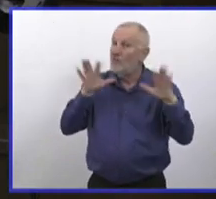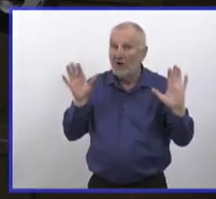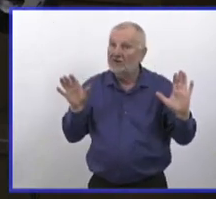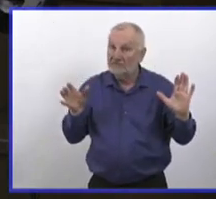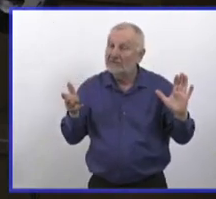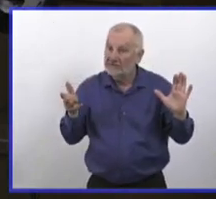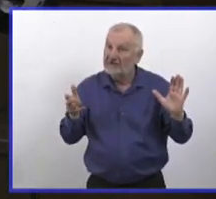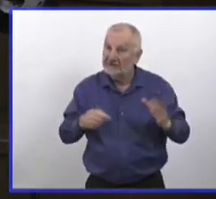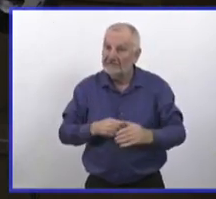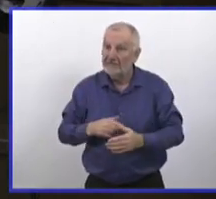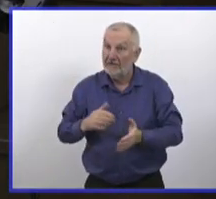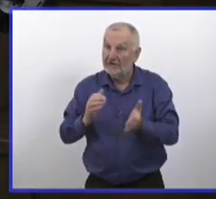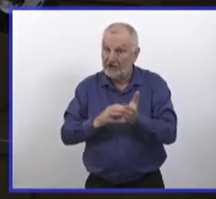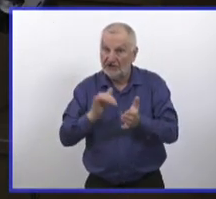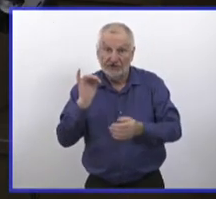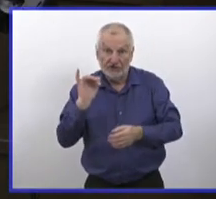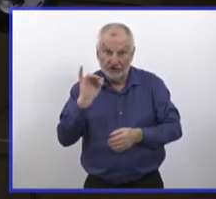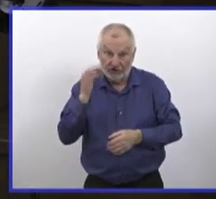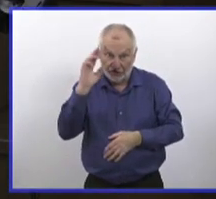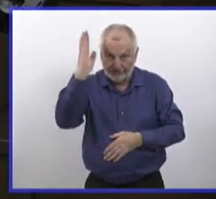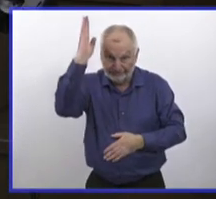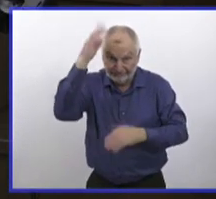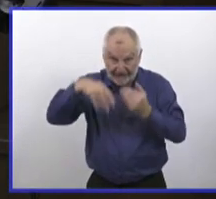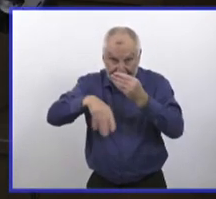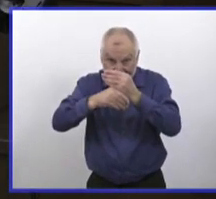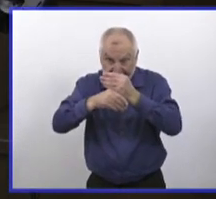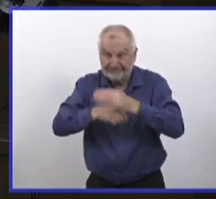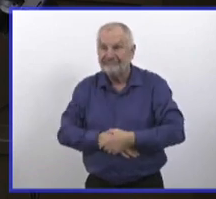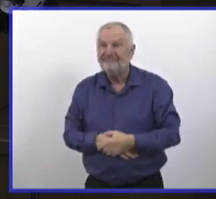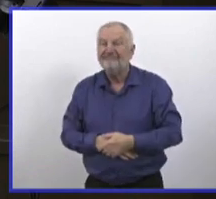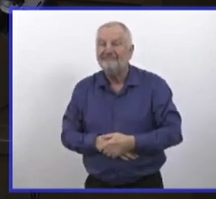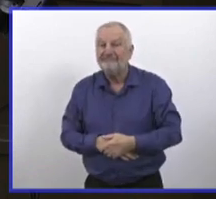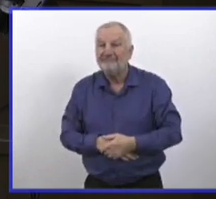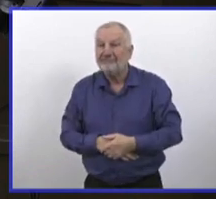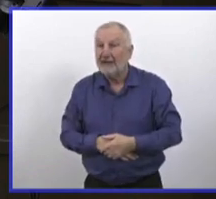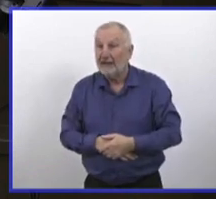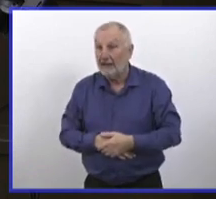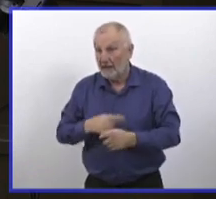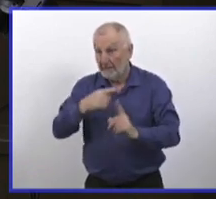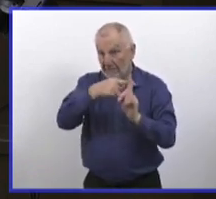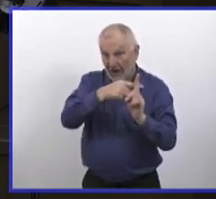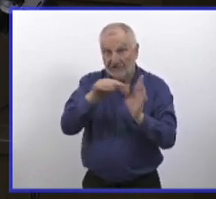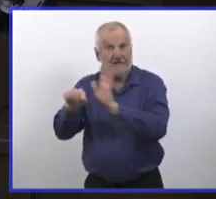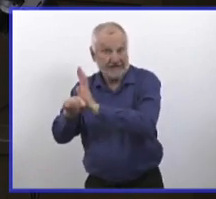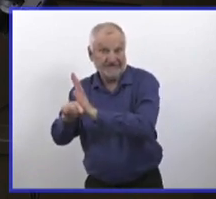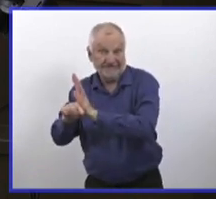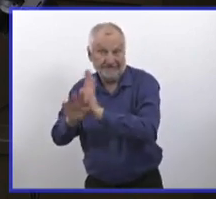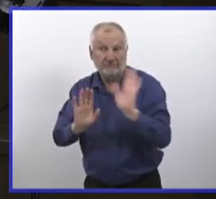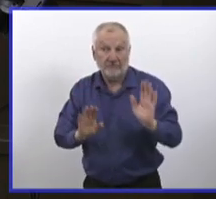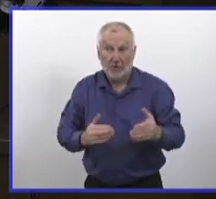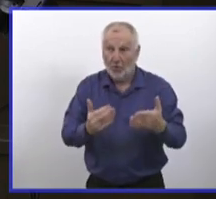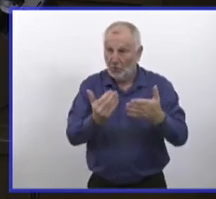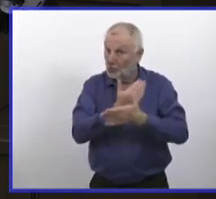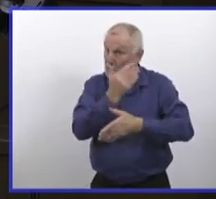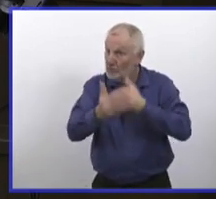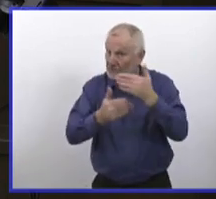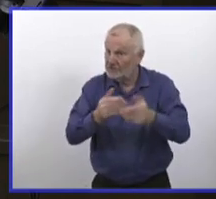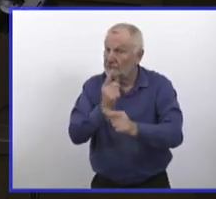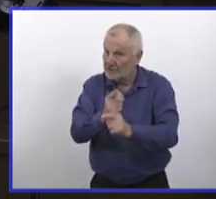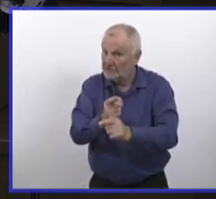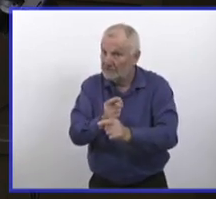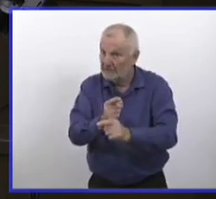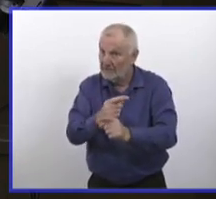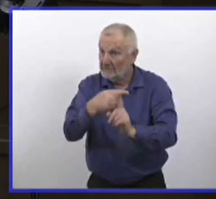Well, one of the challenges, which is both an advantage and a disadvantage to this process, is the flexibility that it gives